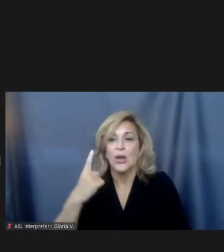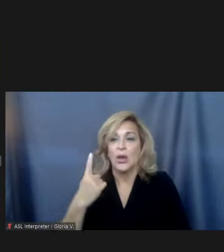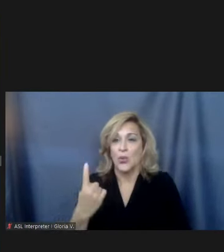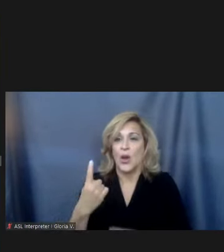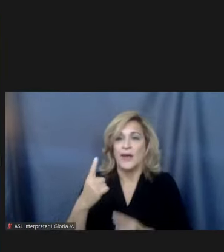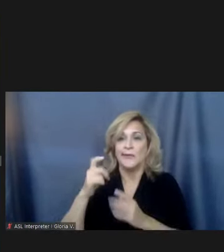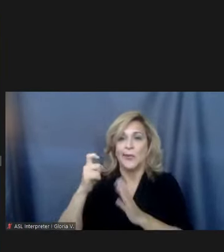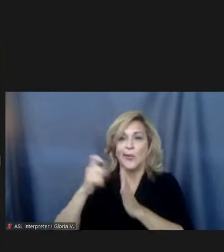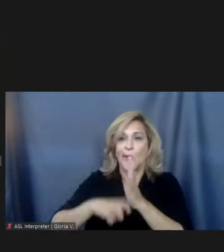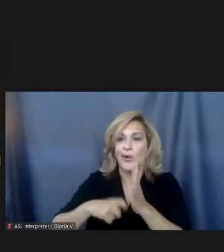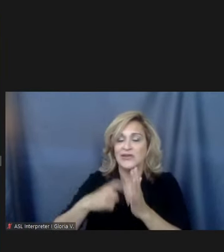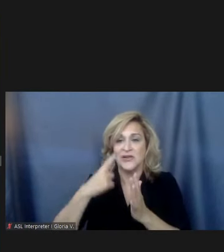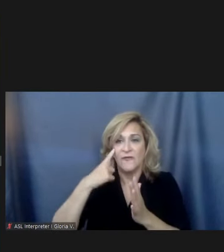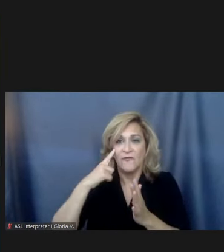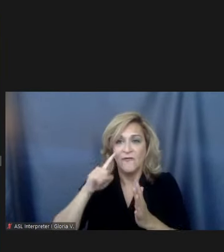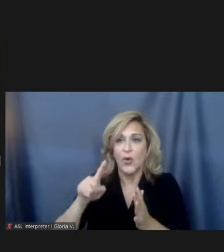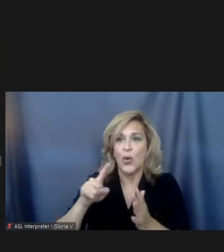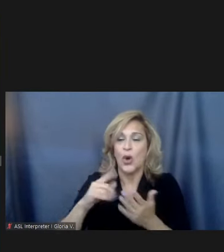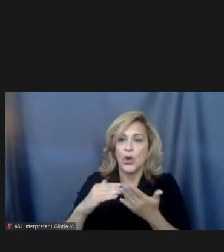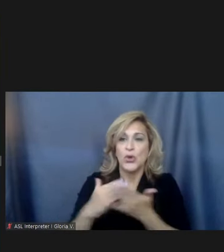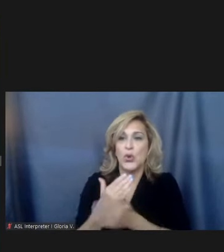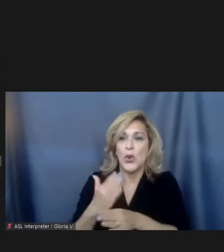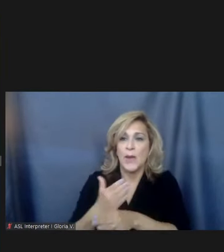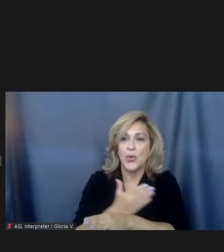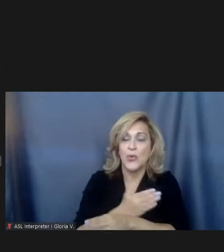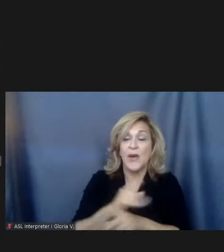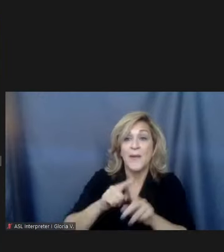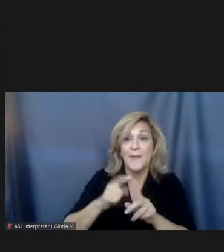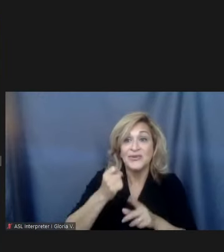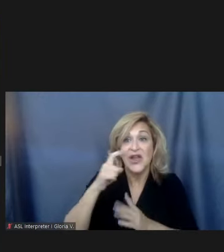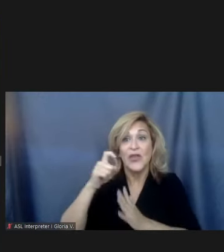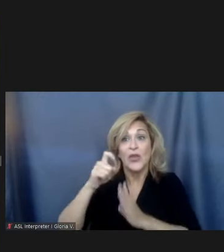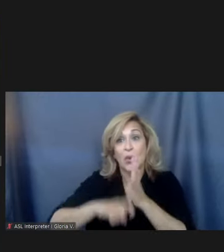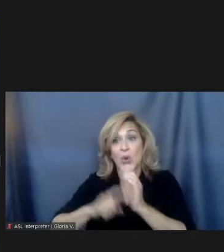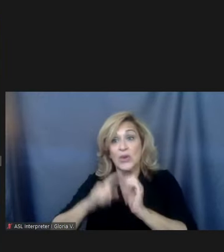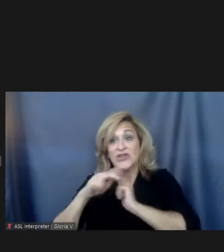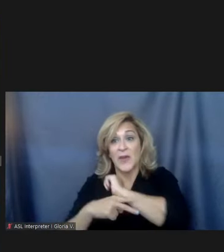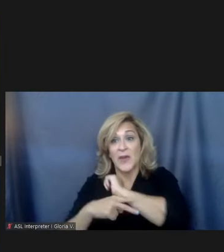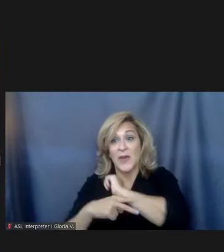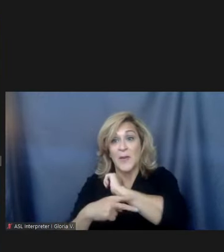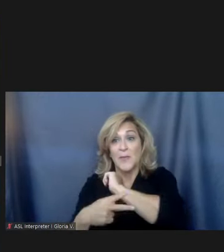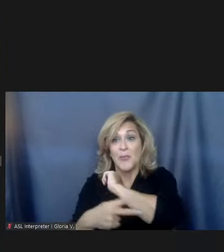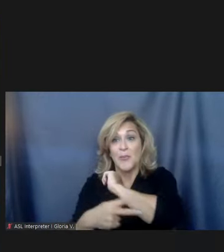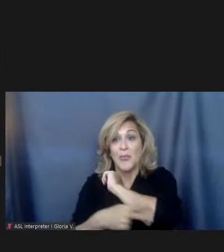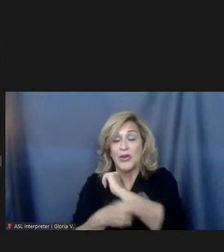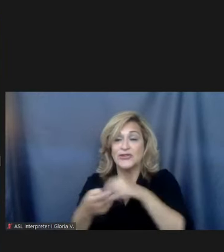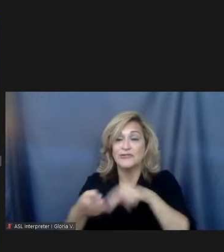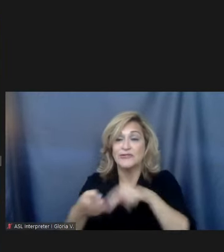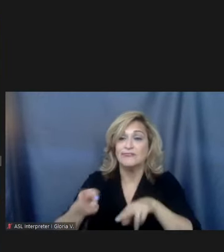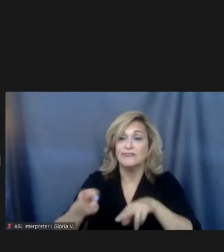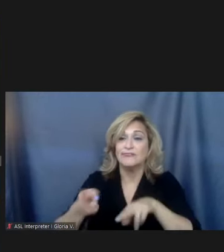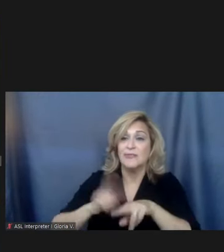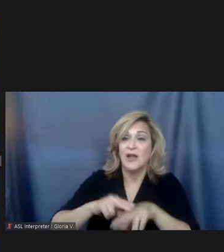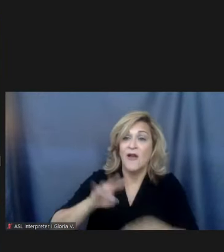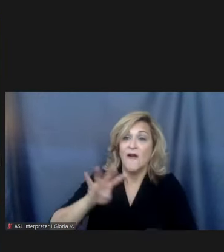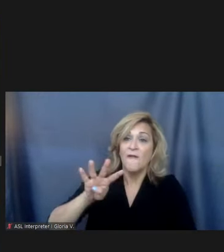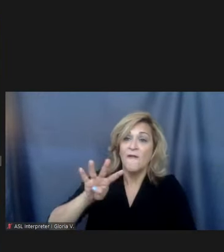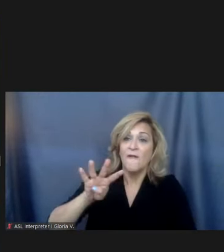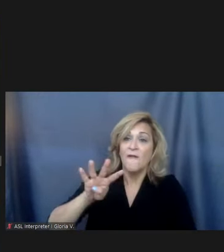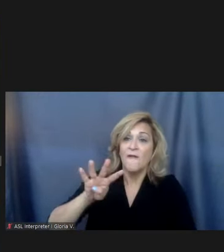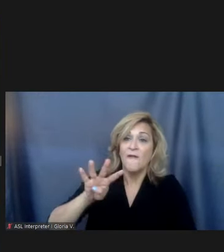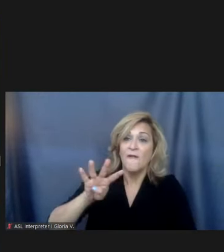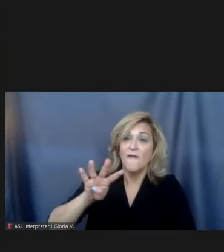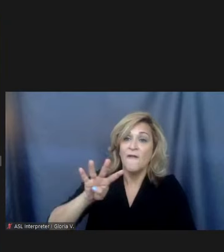cost of building new improvements. However, the cost of the bridge now is $4.25. This is a huge